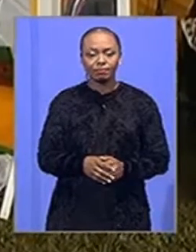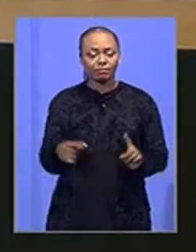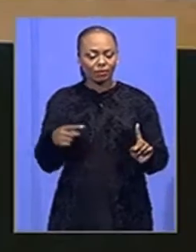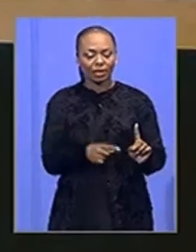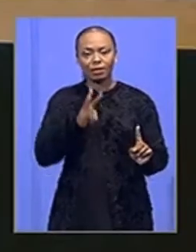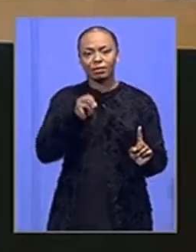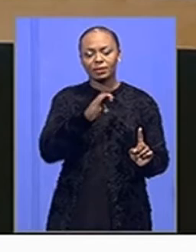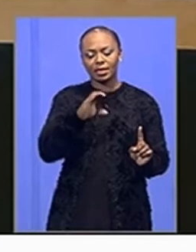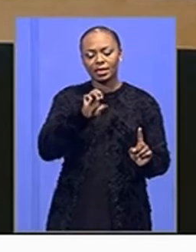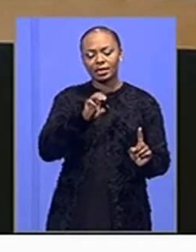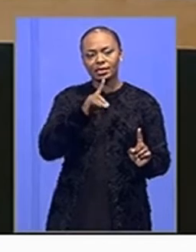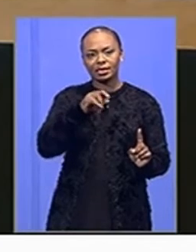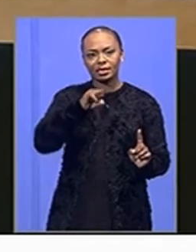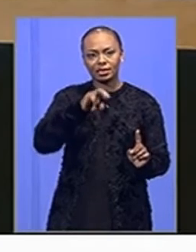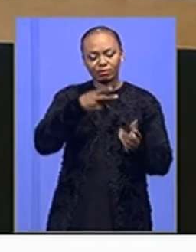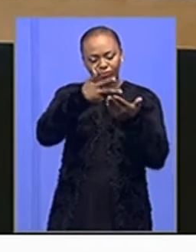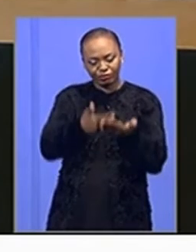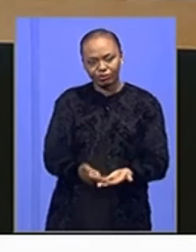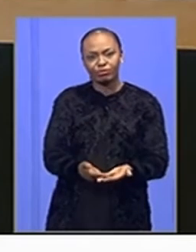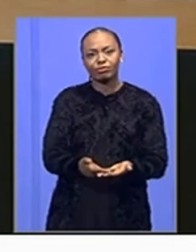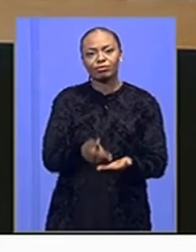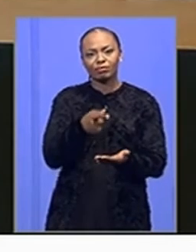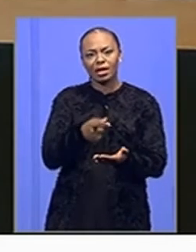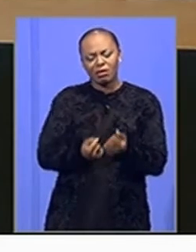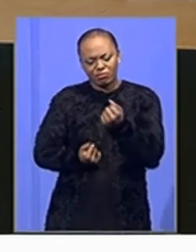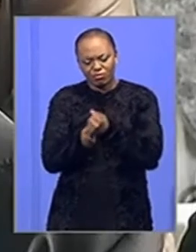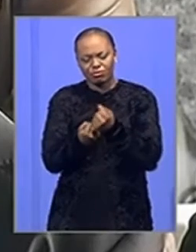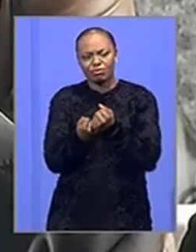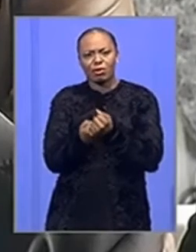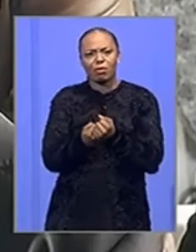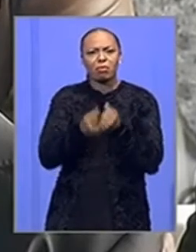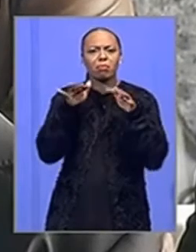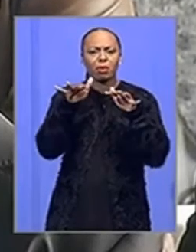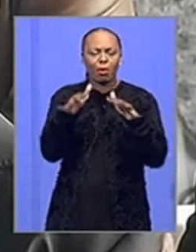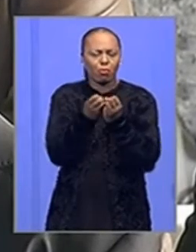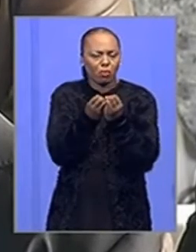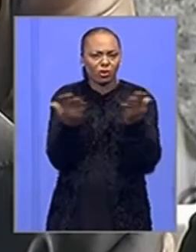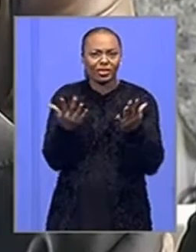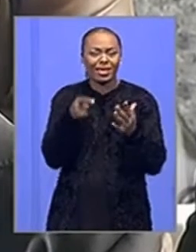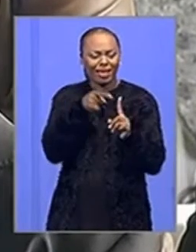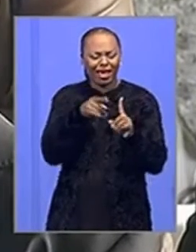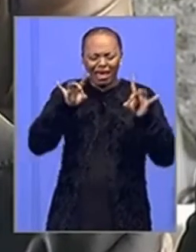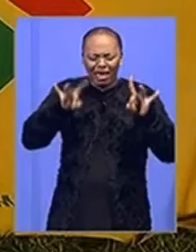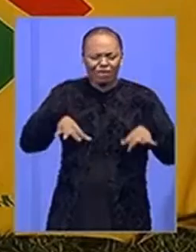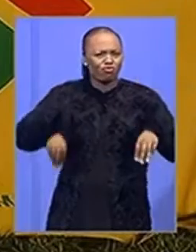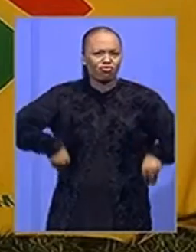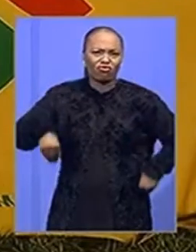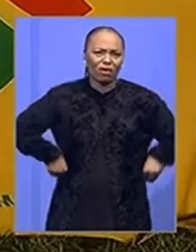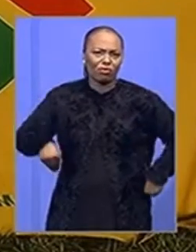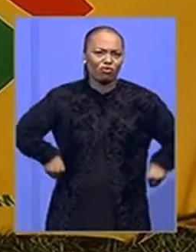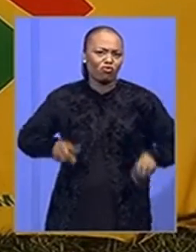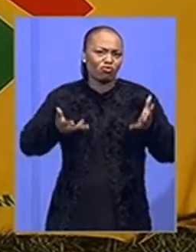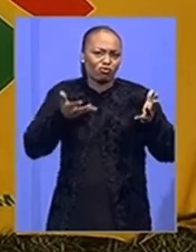Mncedisi Filtane o tholetswa ka ho ba moahi wa setjhaba le ho ba motho ya neng a le kgahlano le bobodu. Mokga wa